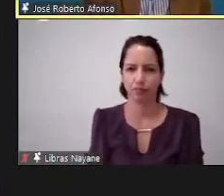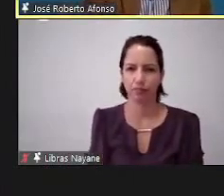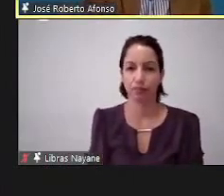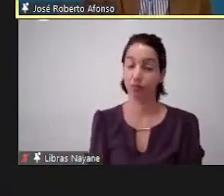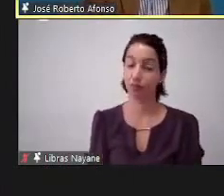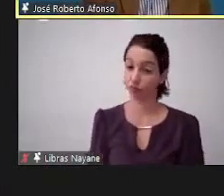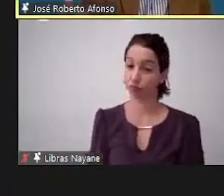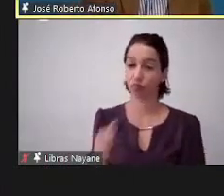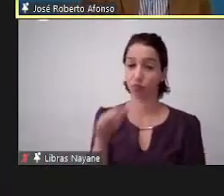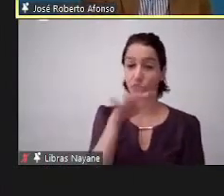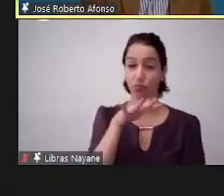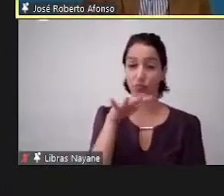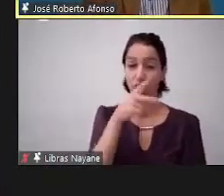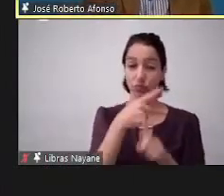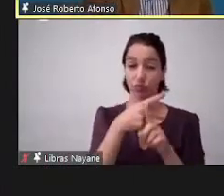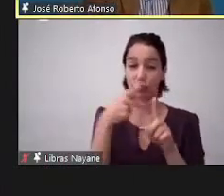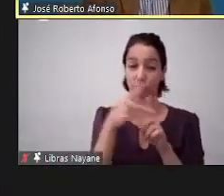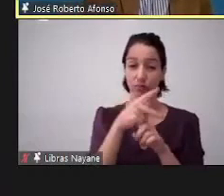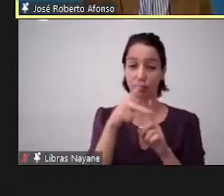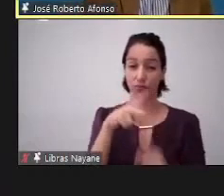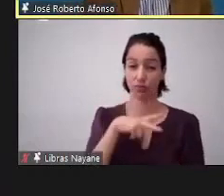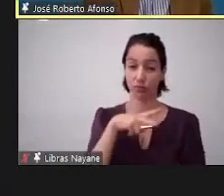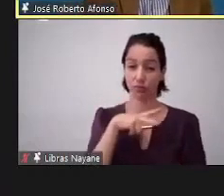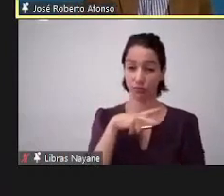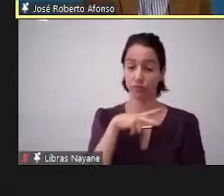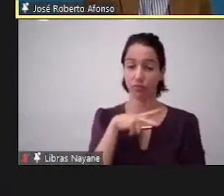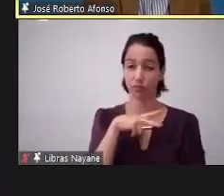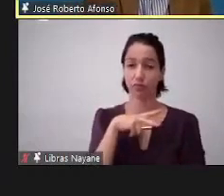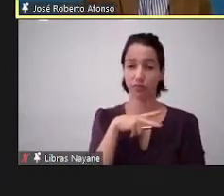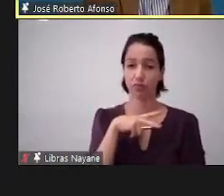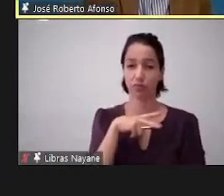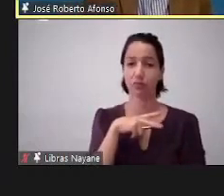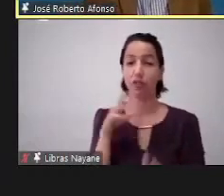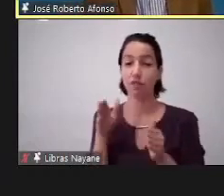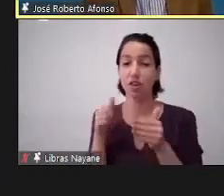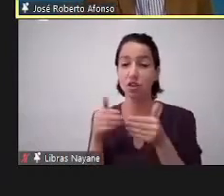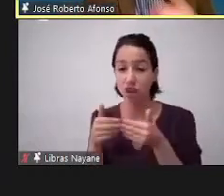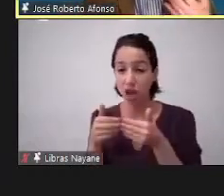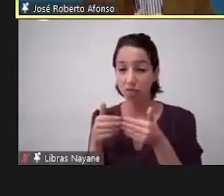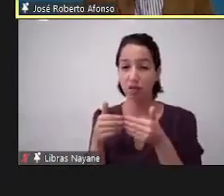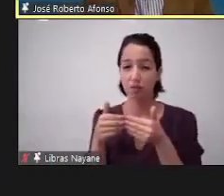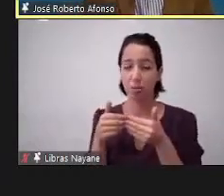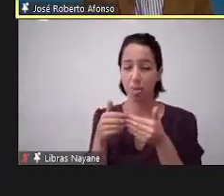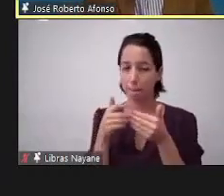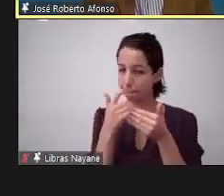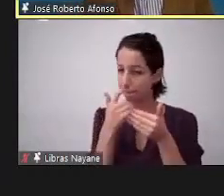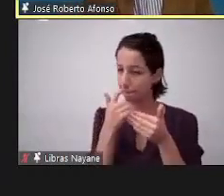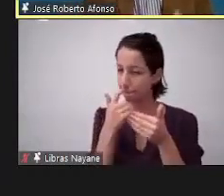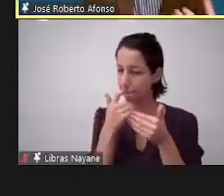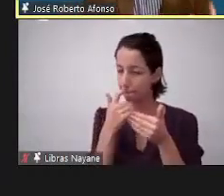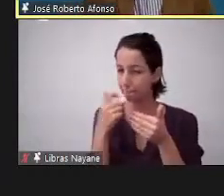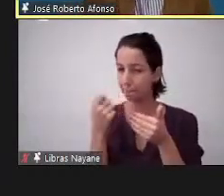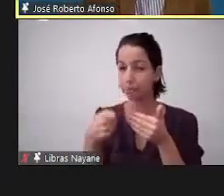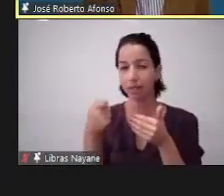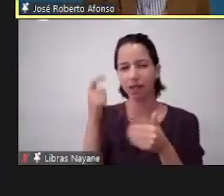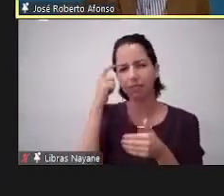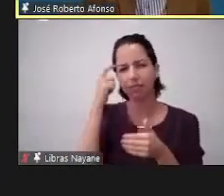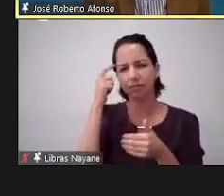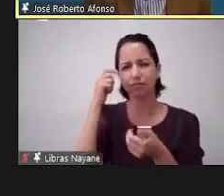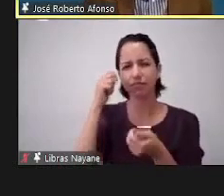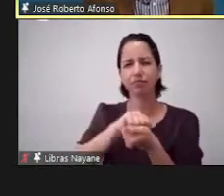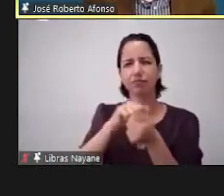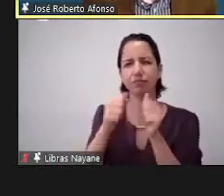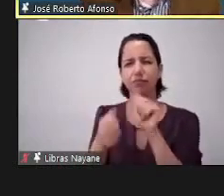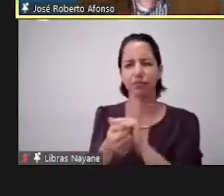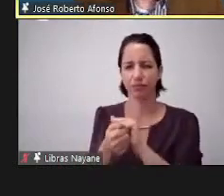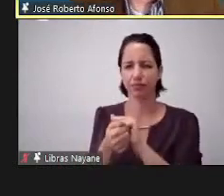institutionalities that have to do with this mitigation of uncertainties maybe can